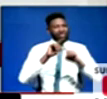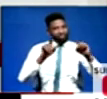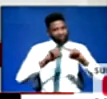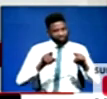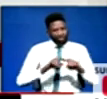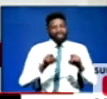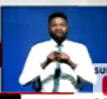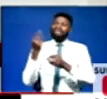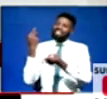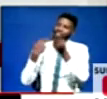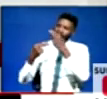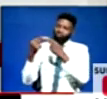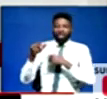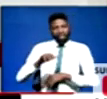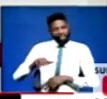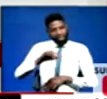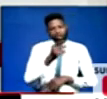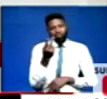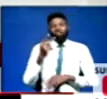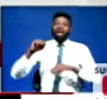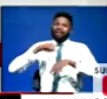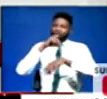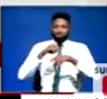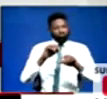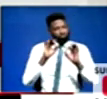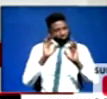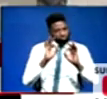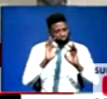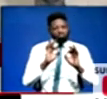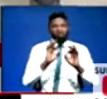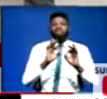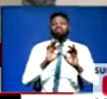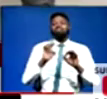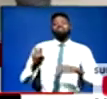historical heritage, making the two nations ideal tourist destinations.